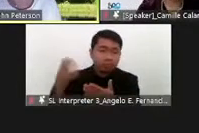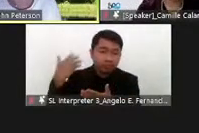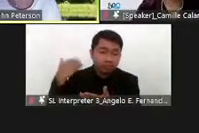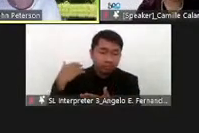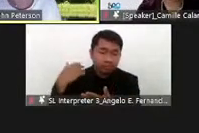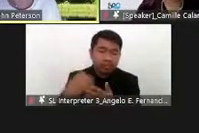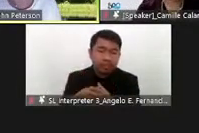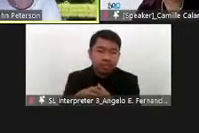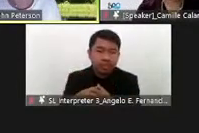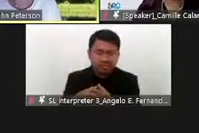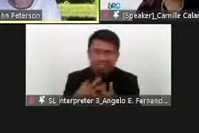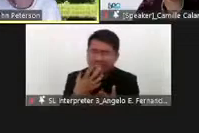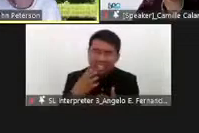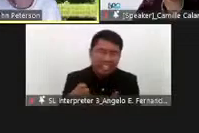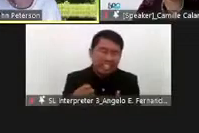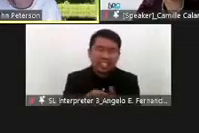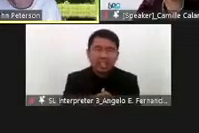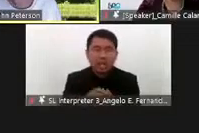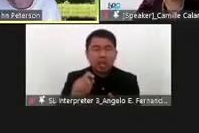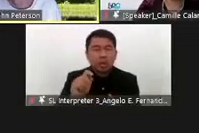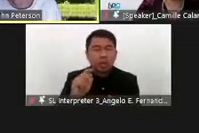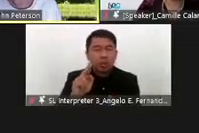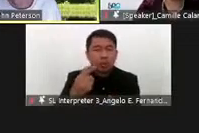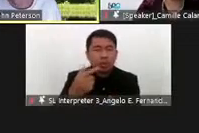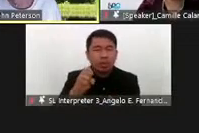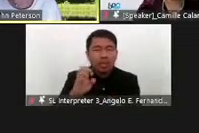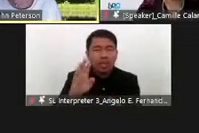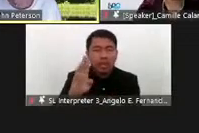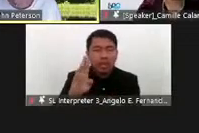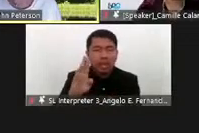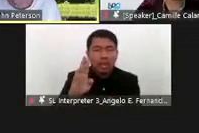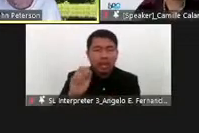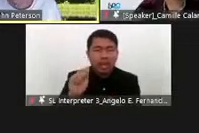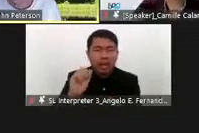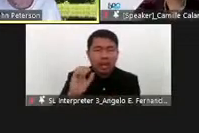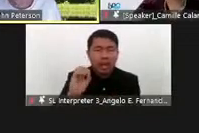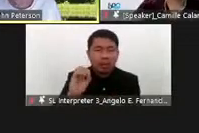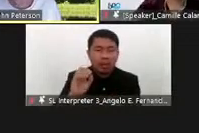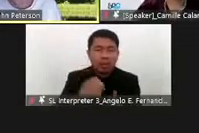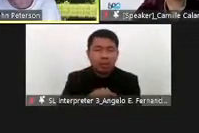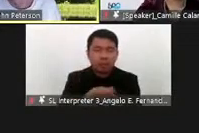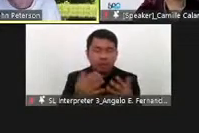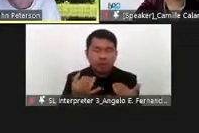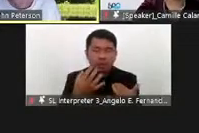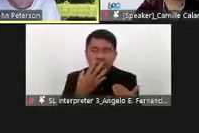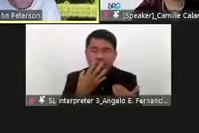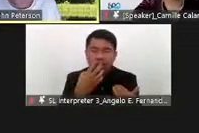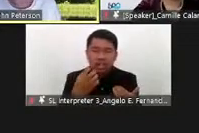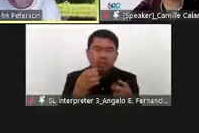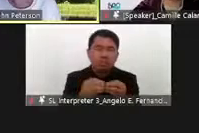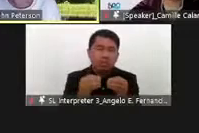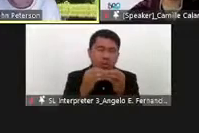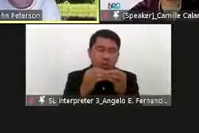incredible heat in Tagaytay. It's already very hot and unpleasant most years there, but now even more so.